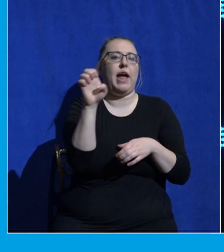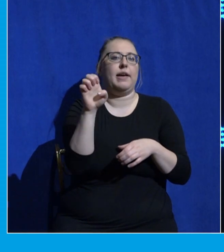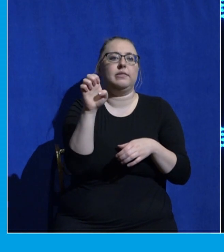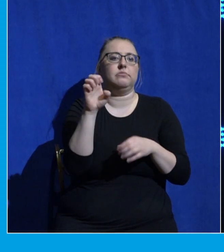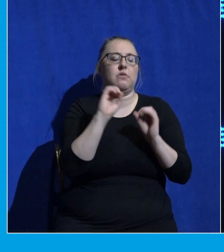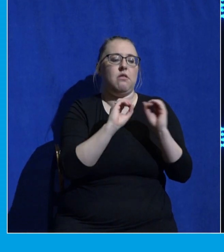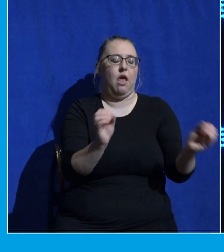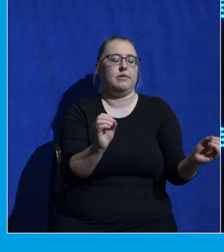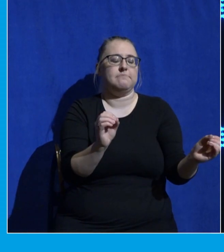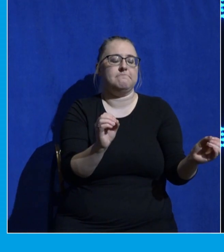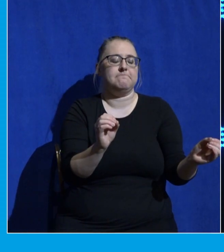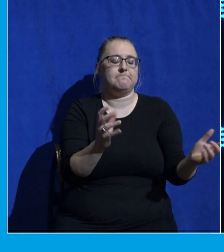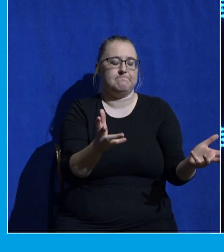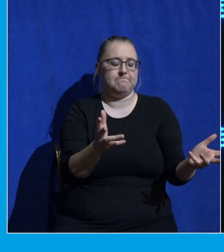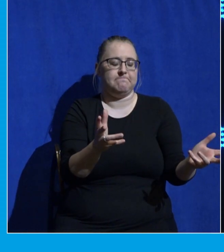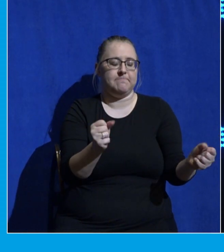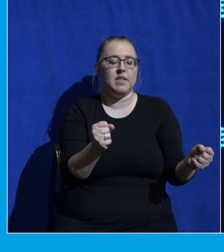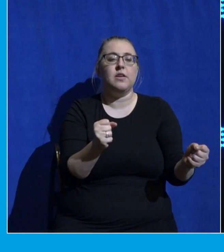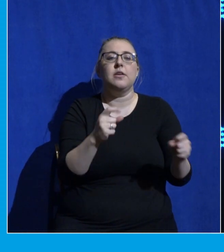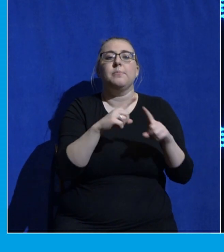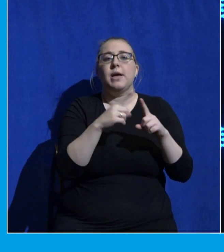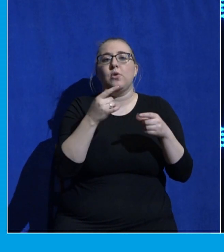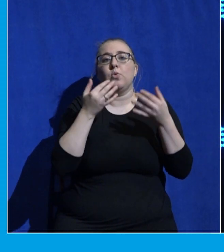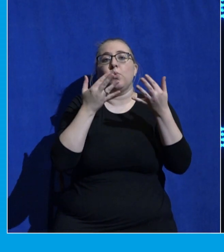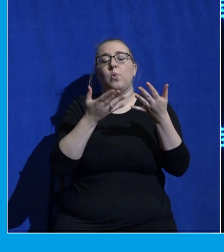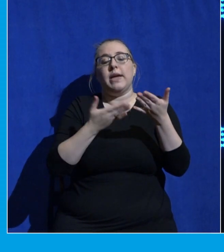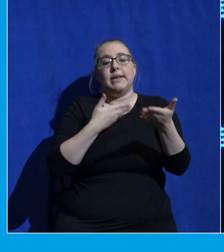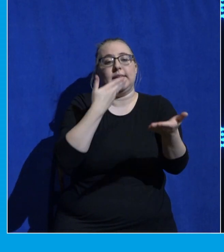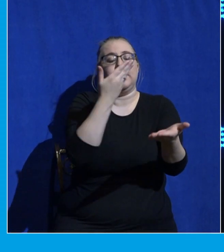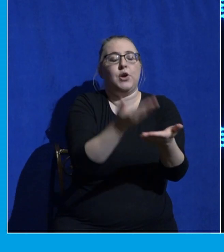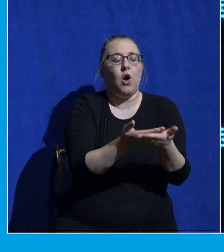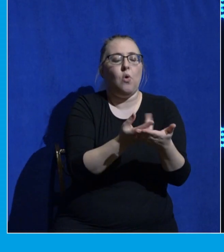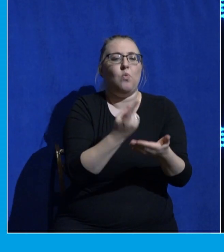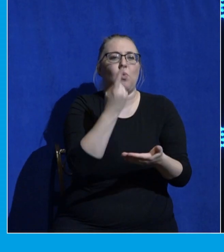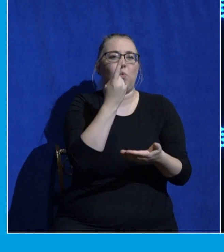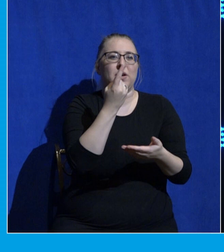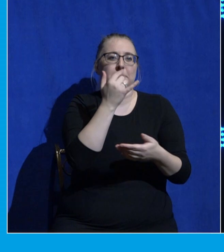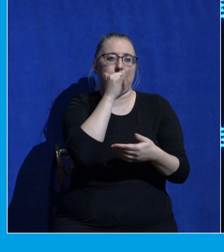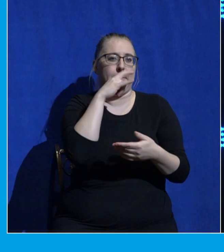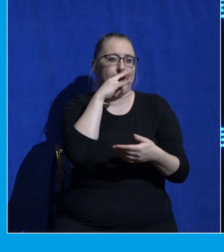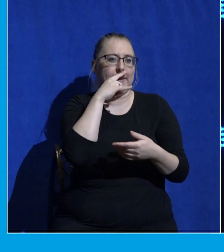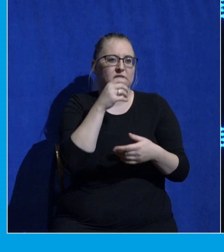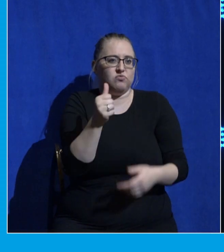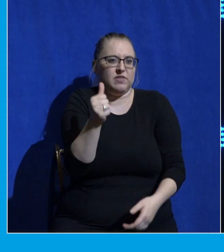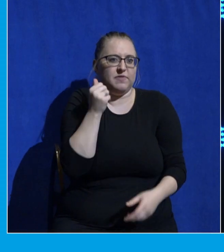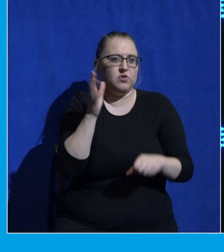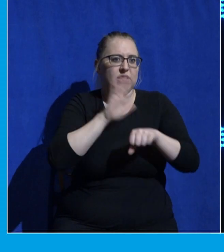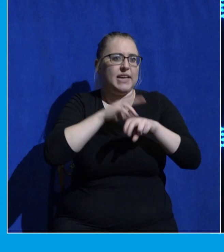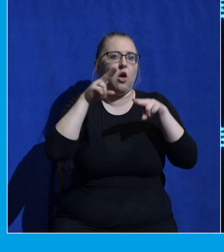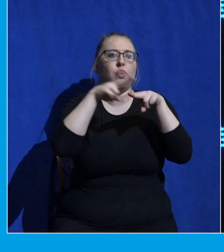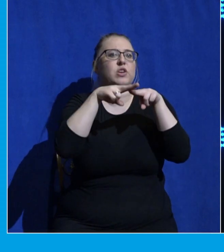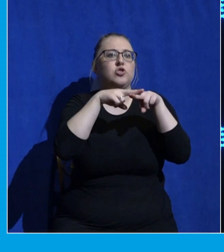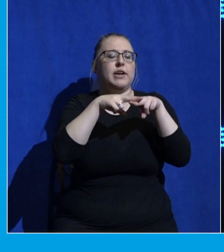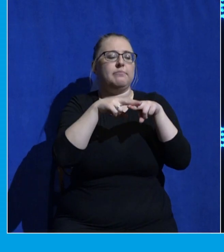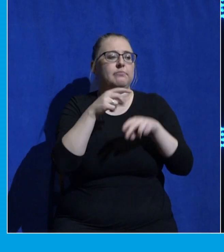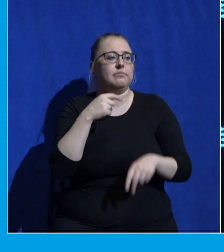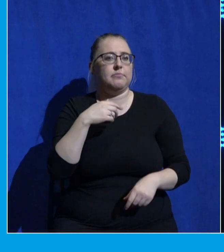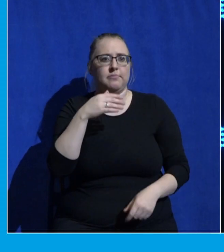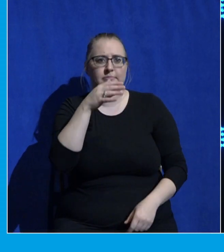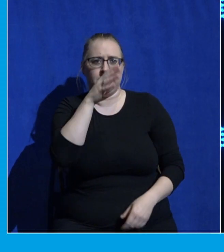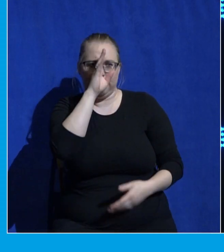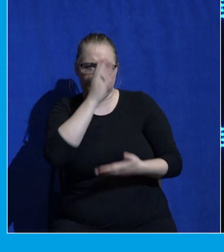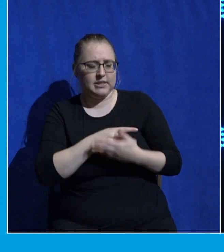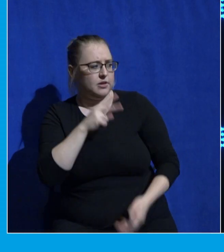But we were waiting to head into the park, and one of my kids refuses to get on the train. That brother straights up looked at me, and he said,